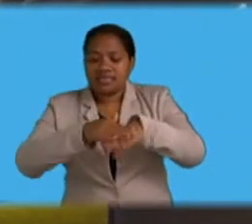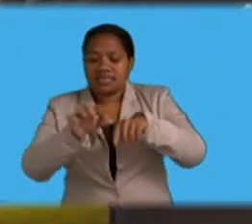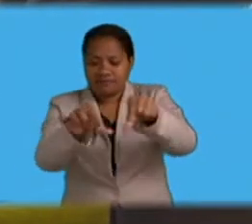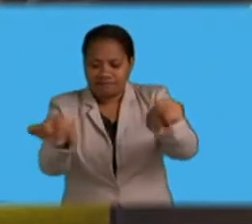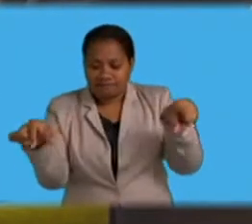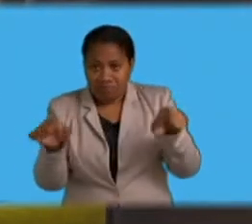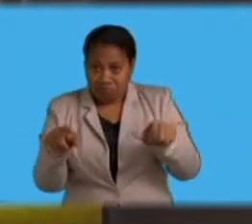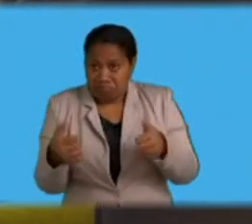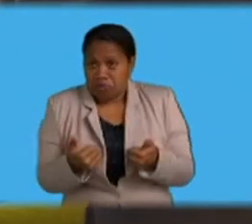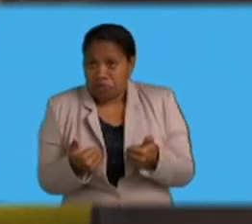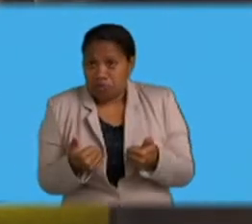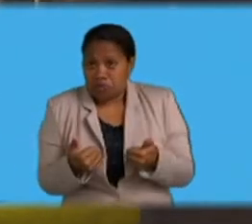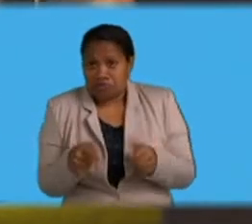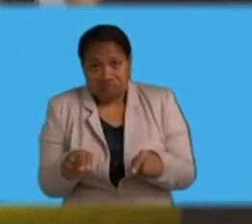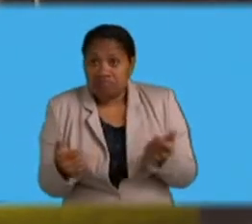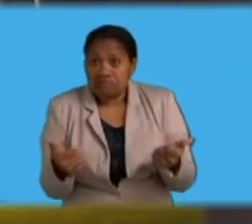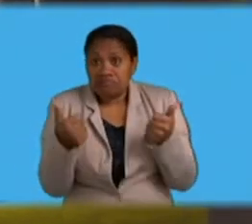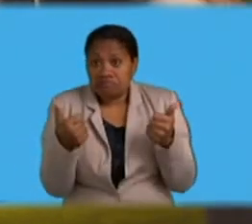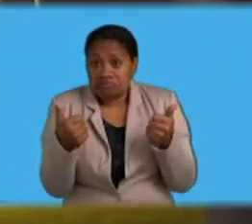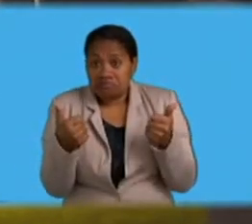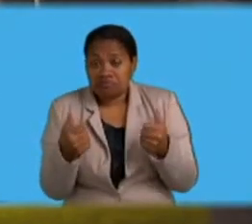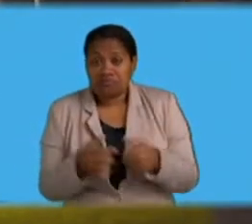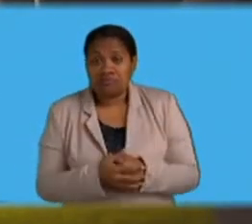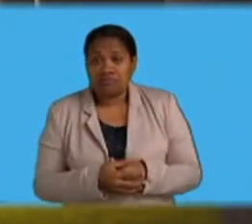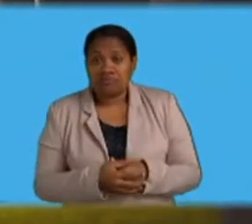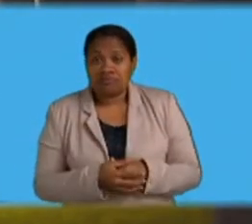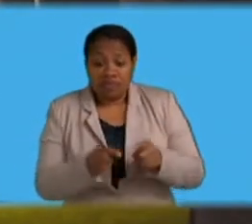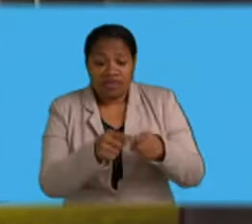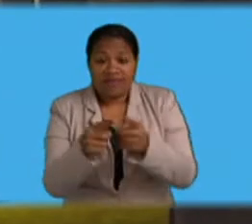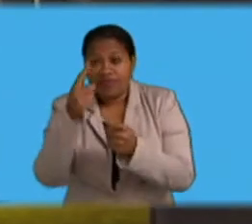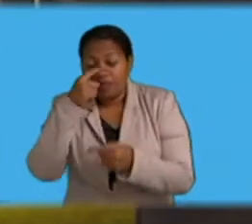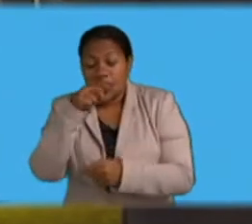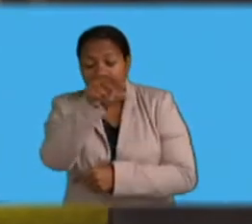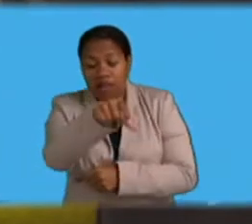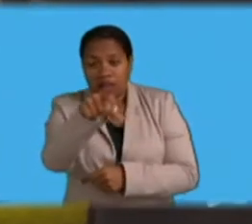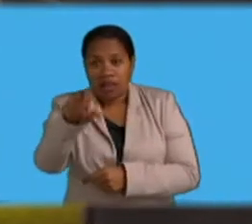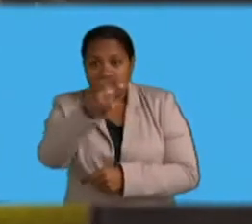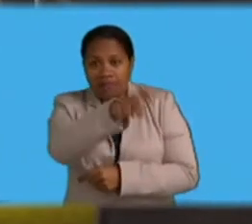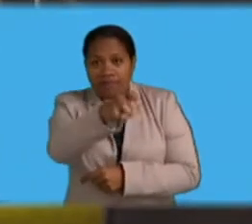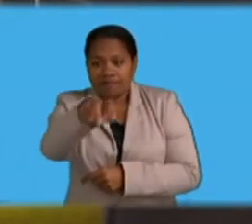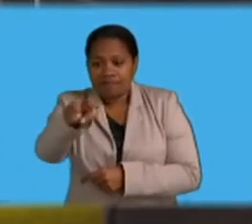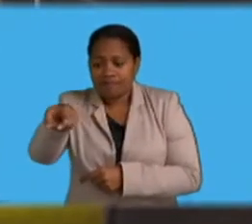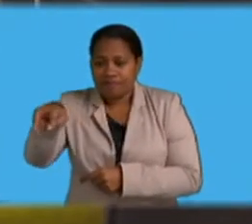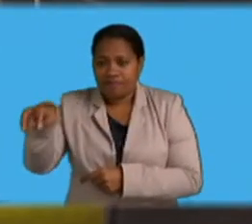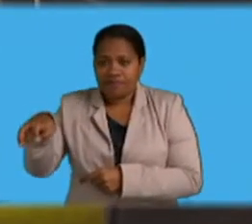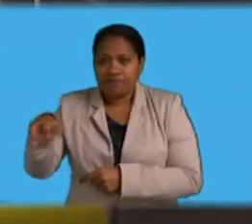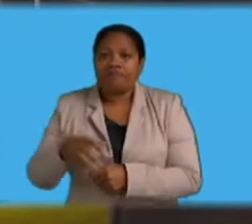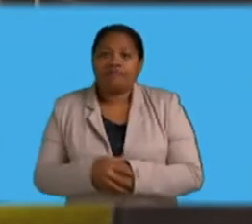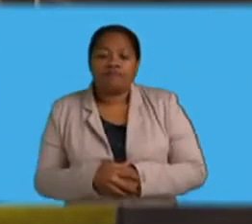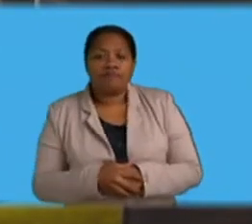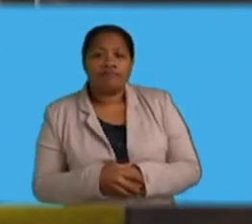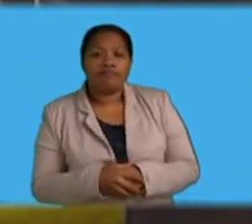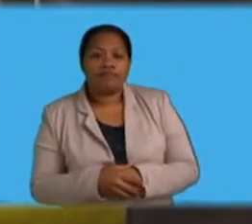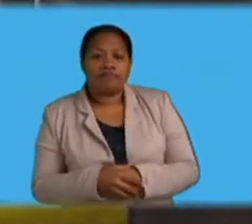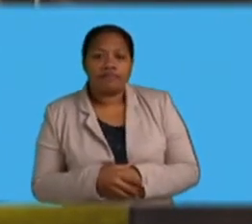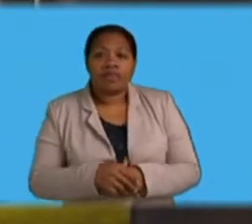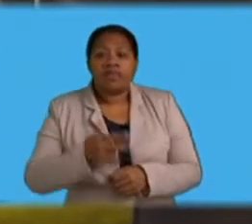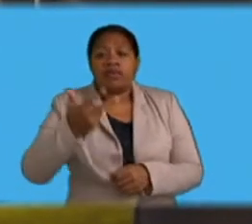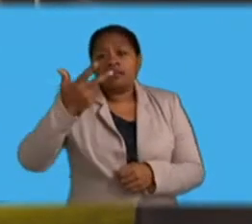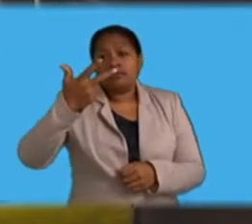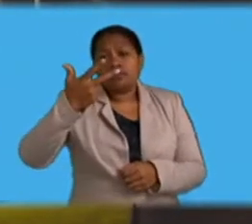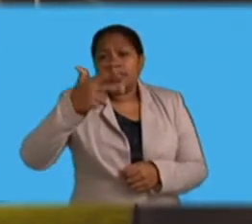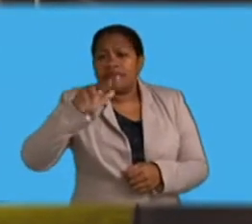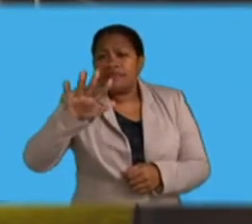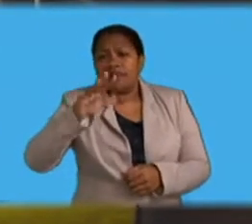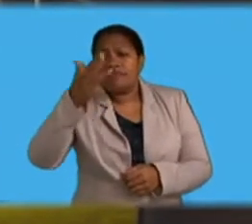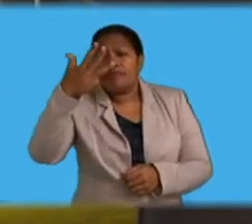good? We have lately in the Solicitor General's office, in the last 3 sets of recruitments, Madam Speaker, 85 to 90%